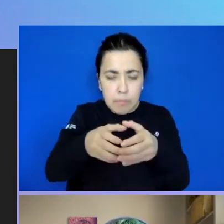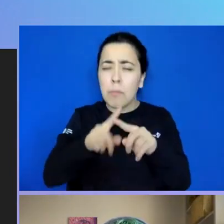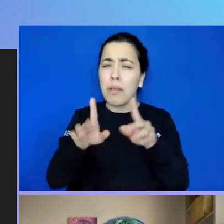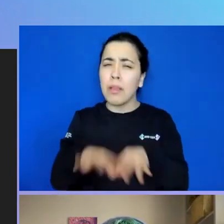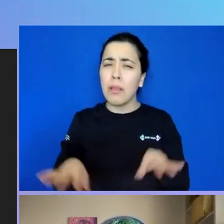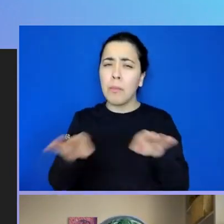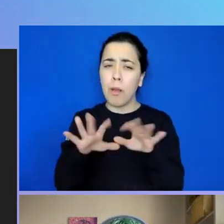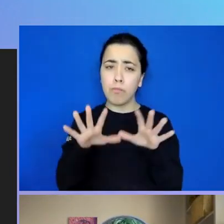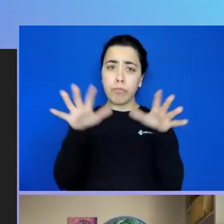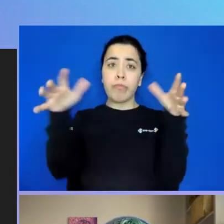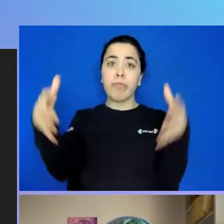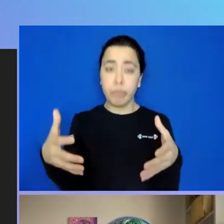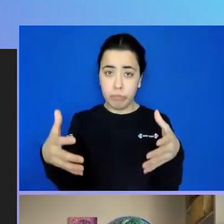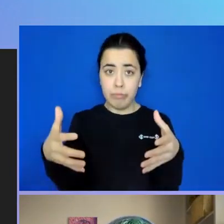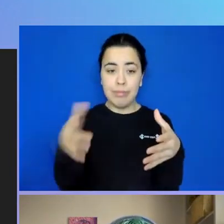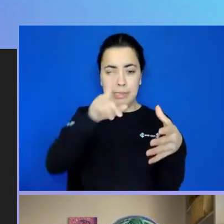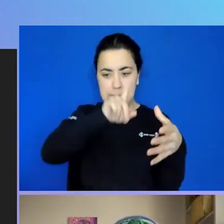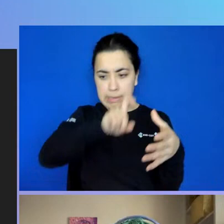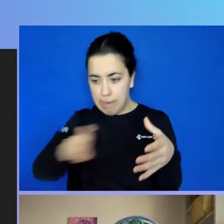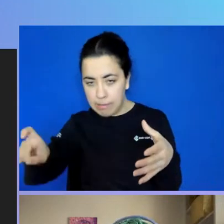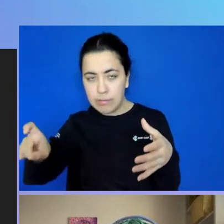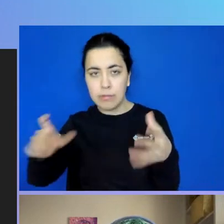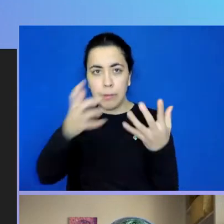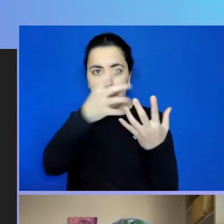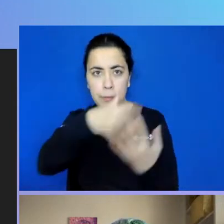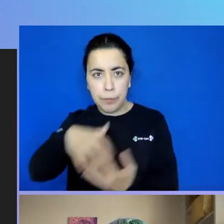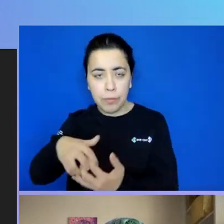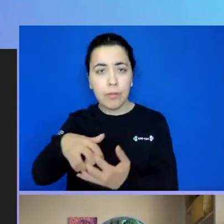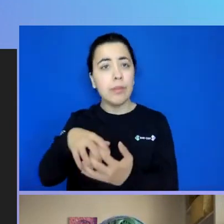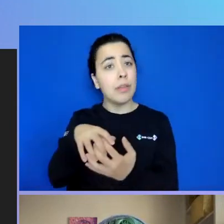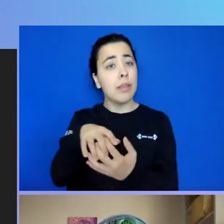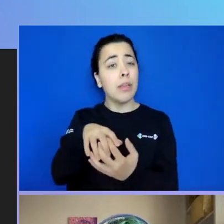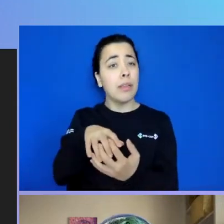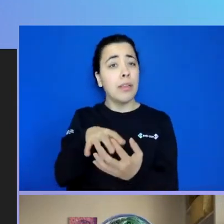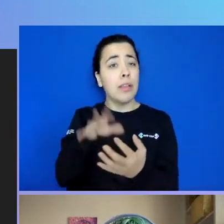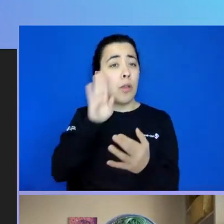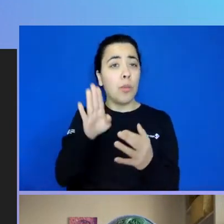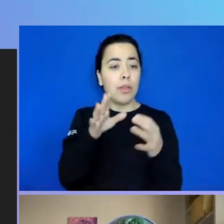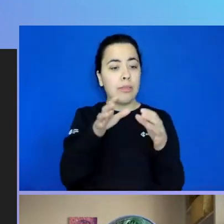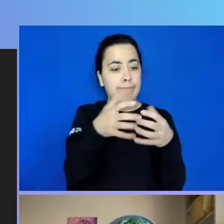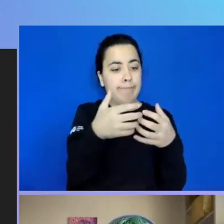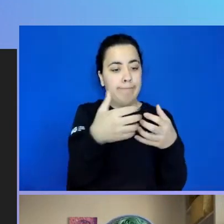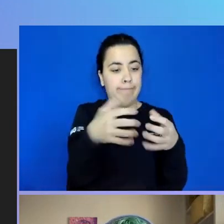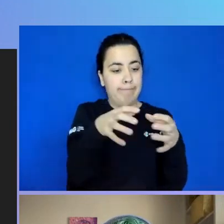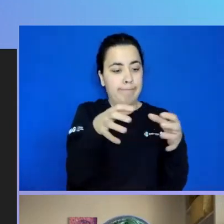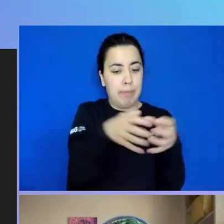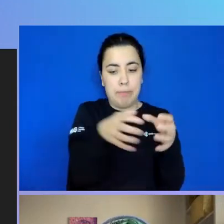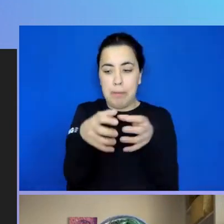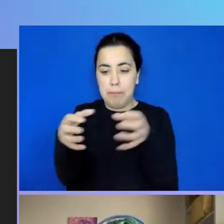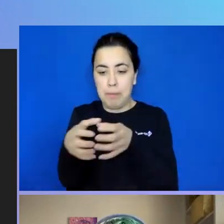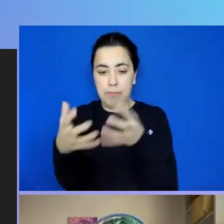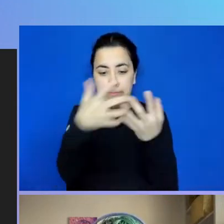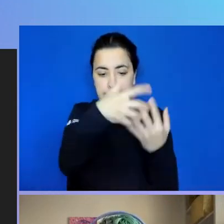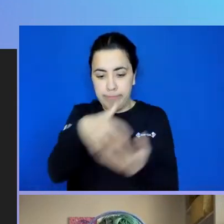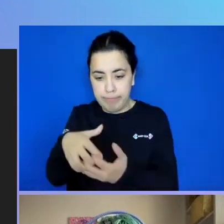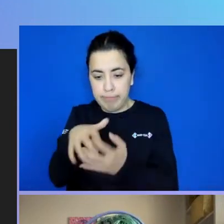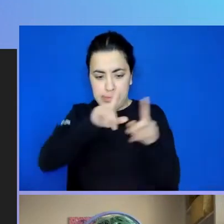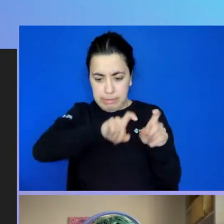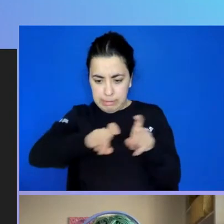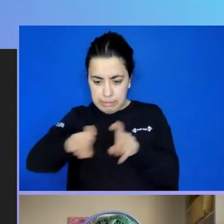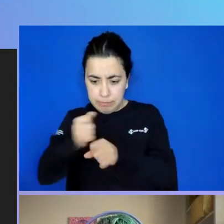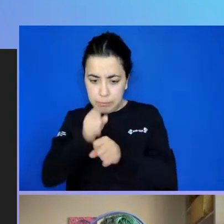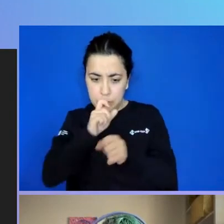these components together in context because that, like I said, these building blocks are going to be pieced together in context. So you also want to test them in those